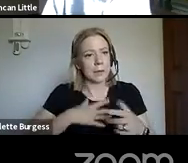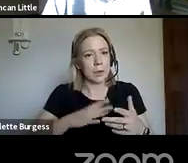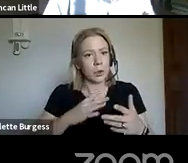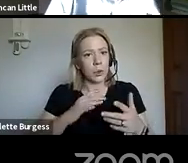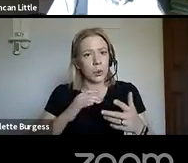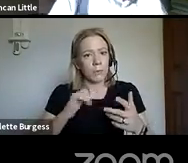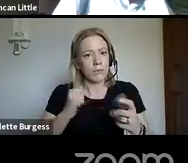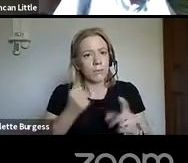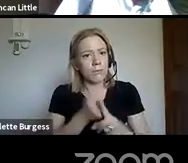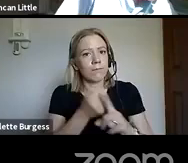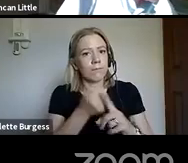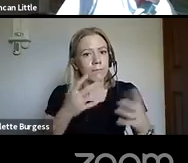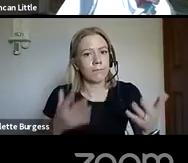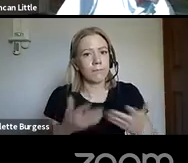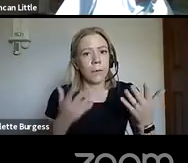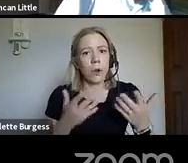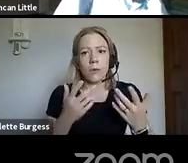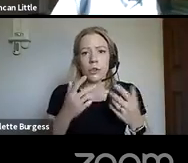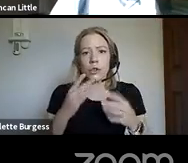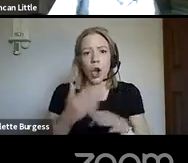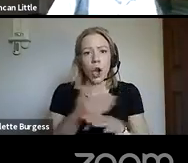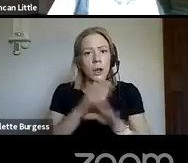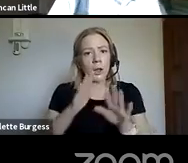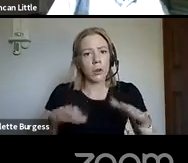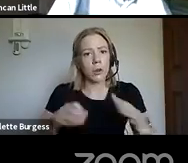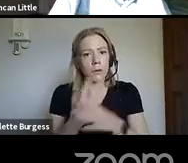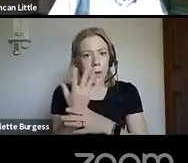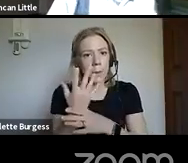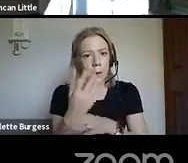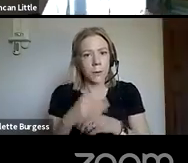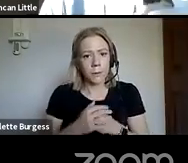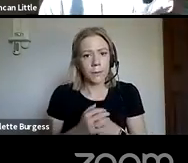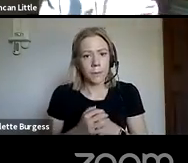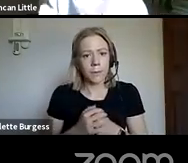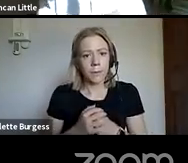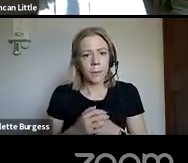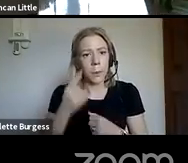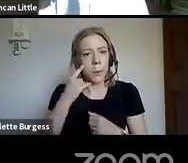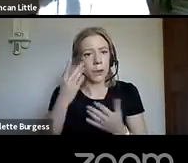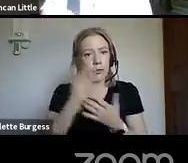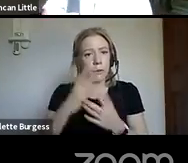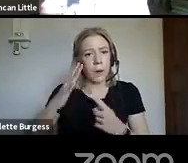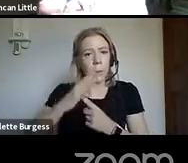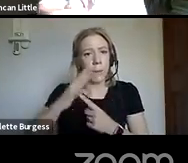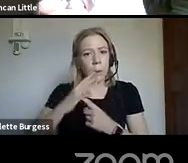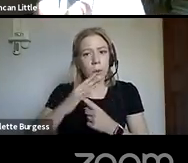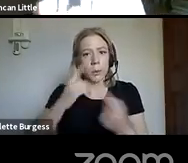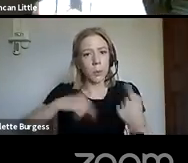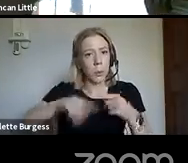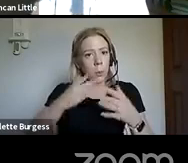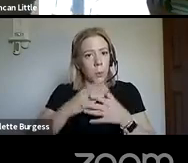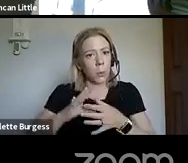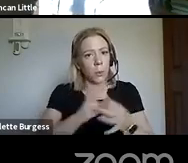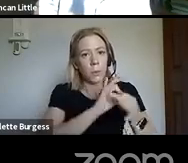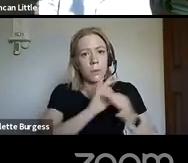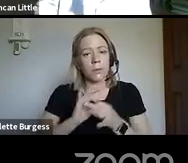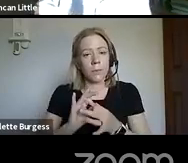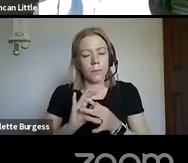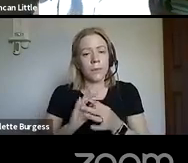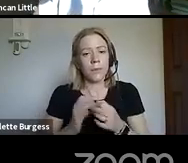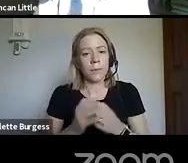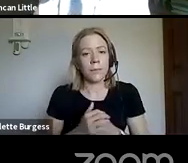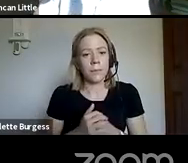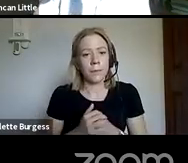development and share messages around this, and as well as religious leaders. So I think it's really important that that comes through. Secondly, I